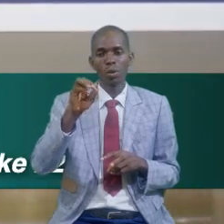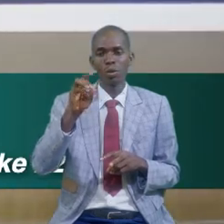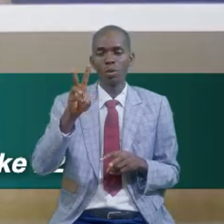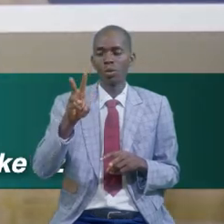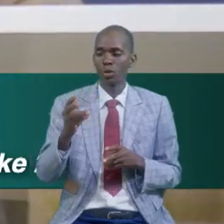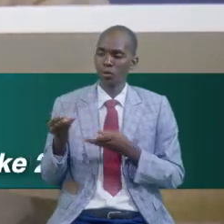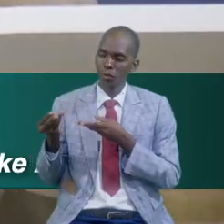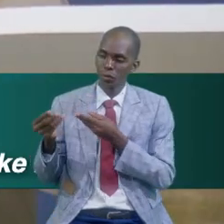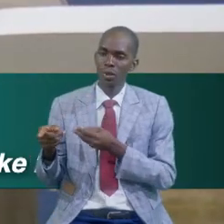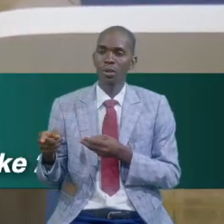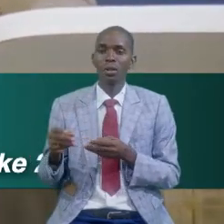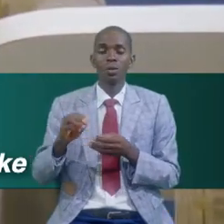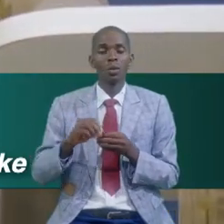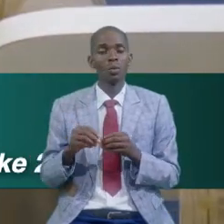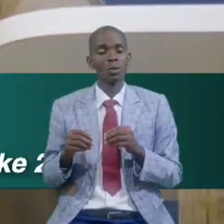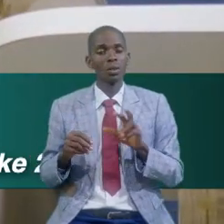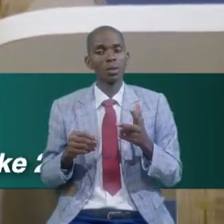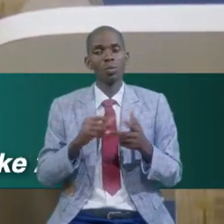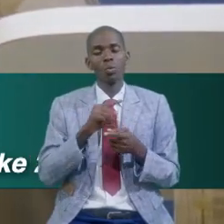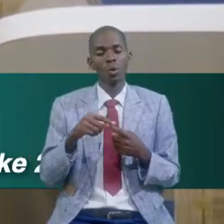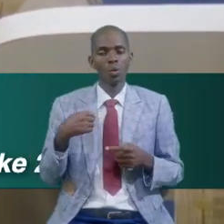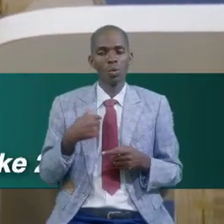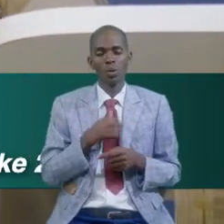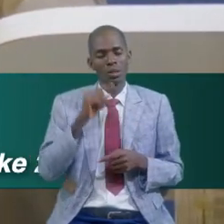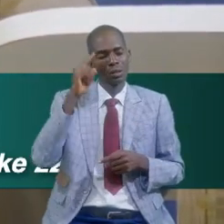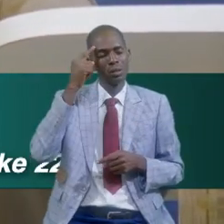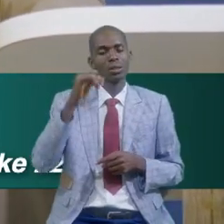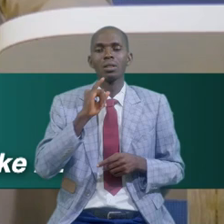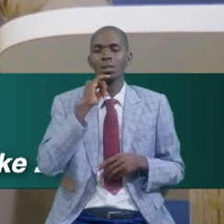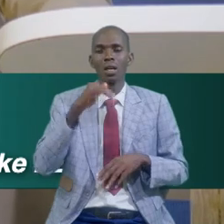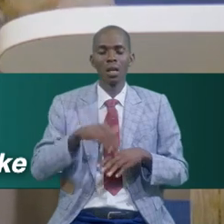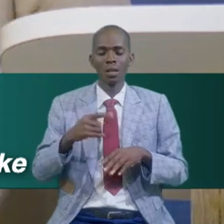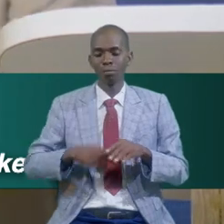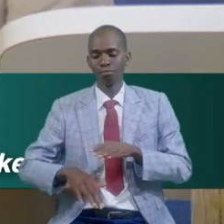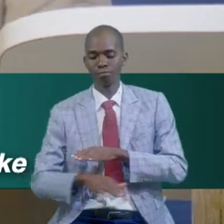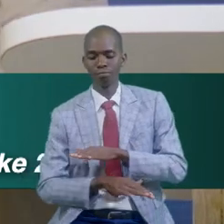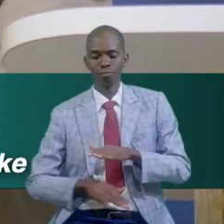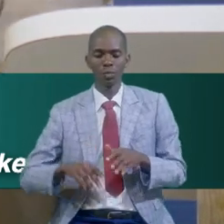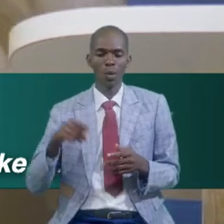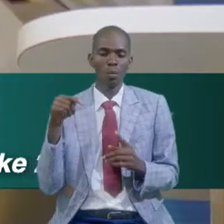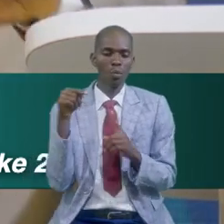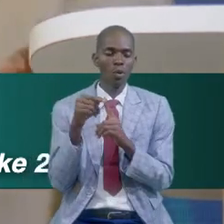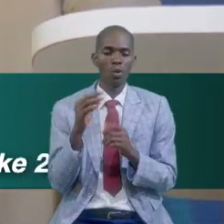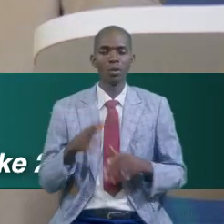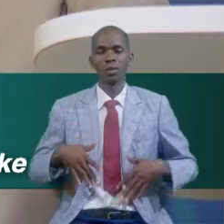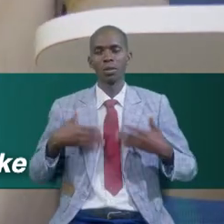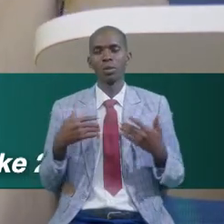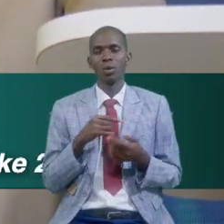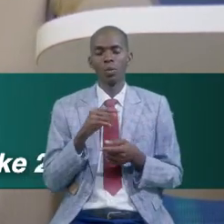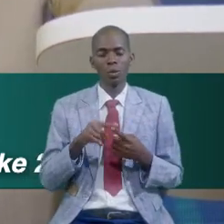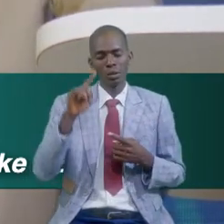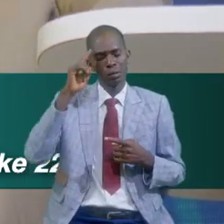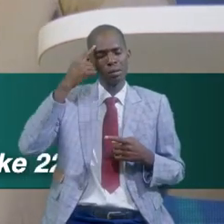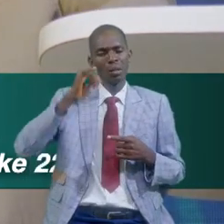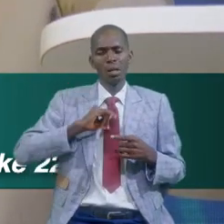he was at the lowest point of his life, when he thought I don't amount to anything, when